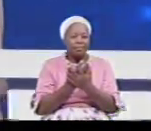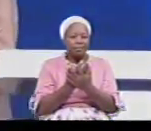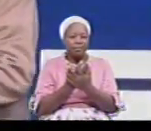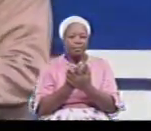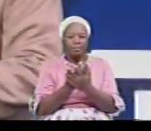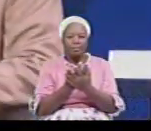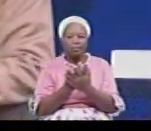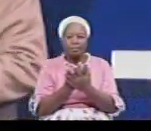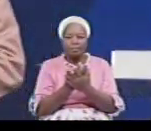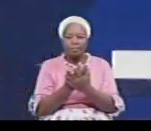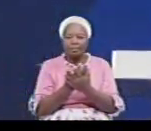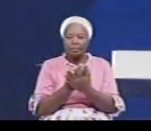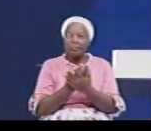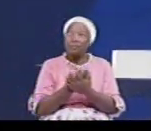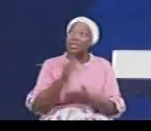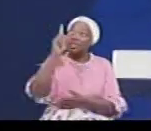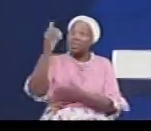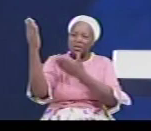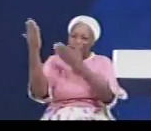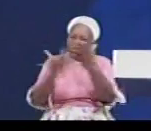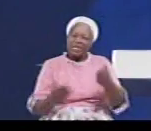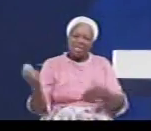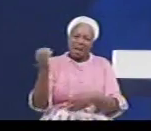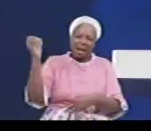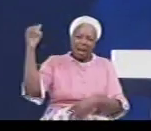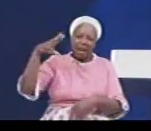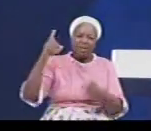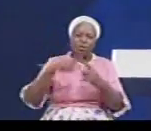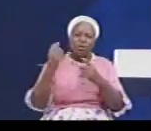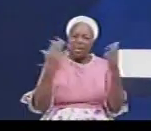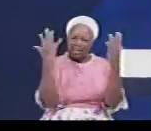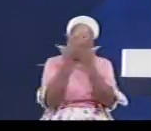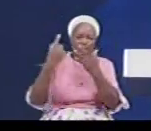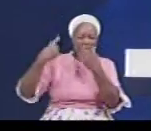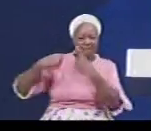It brings light to the darkened heart.